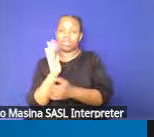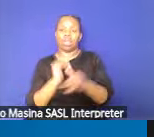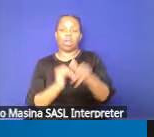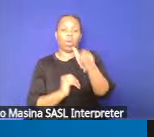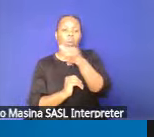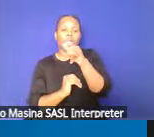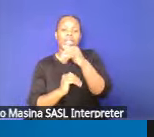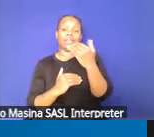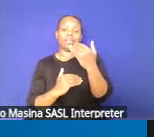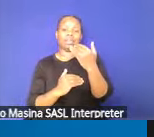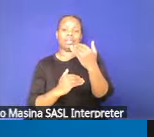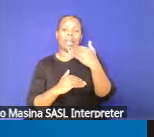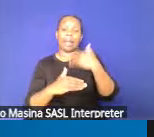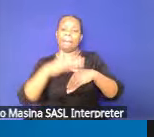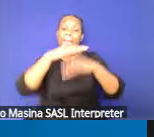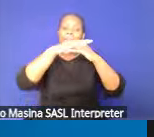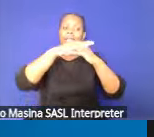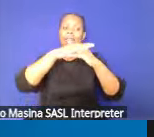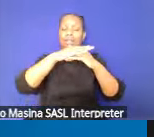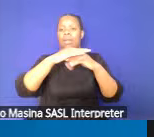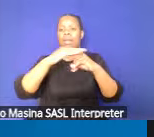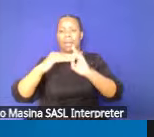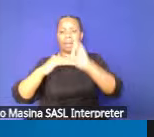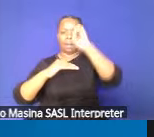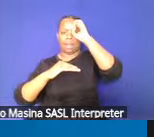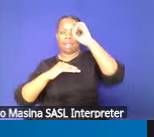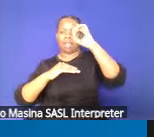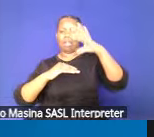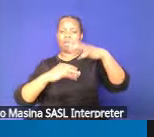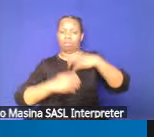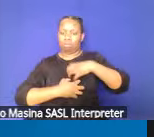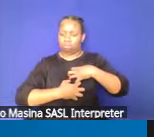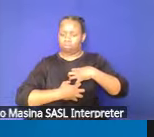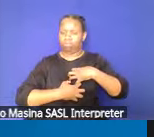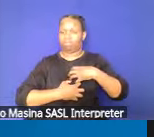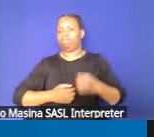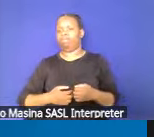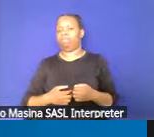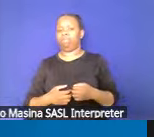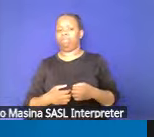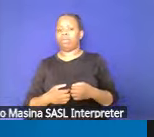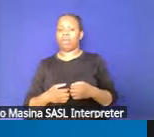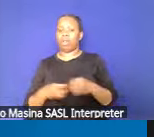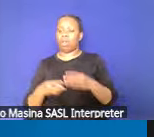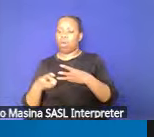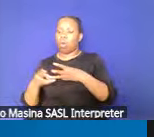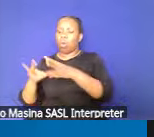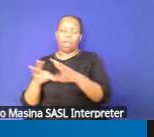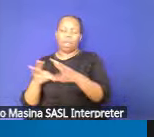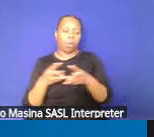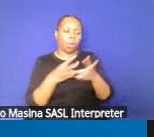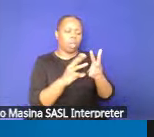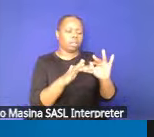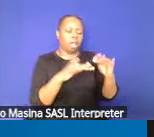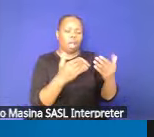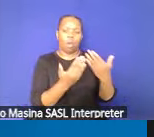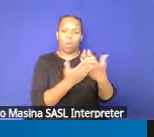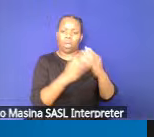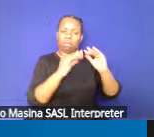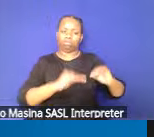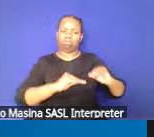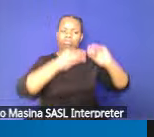of 51% Black ownership. We're looking at ways of how we advance